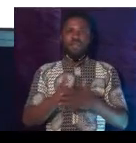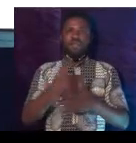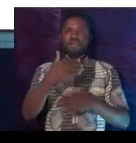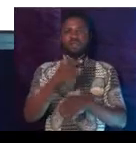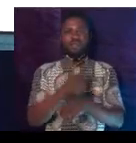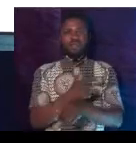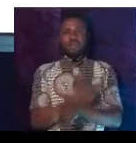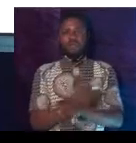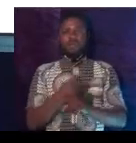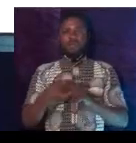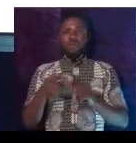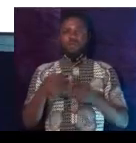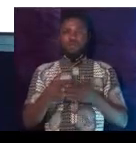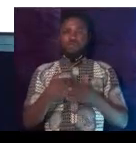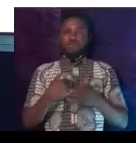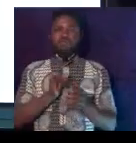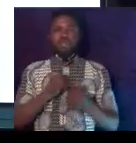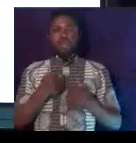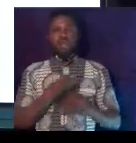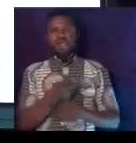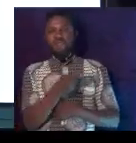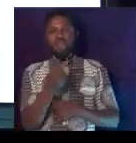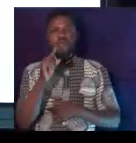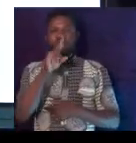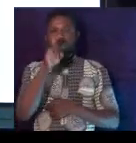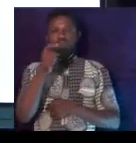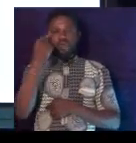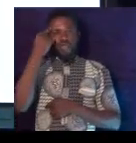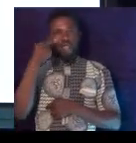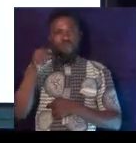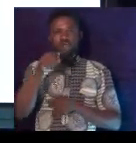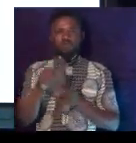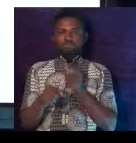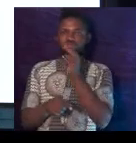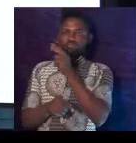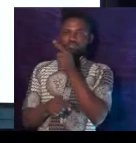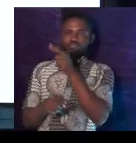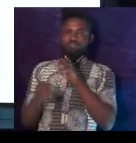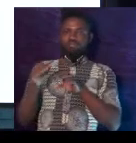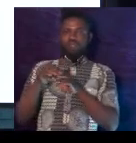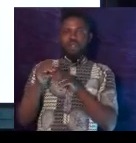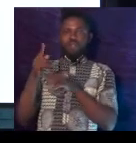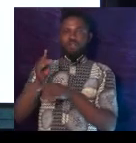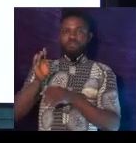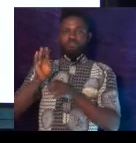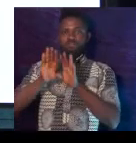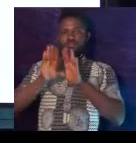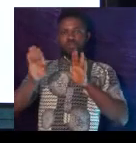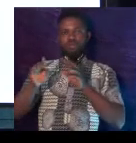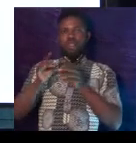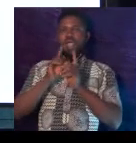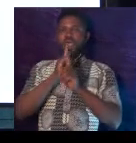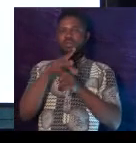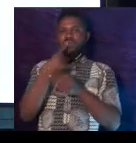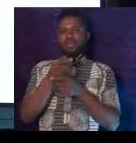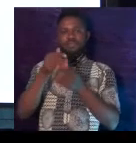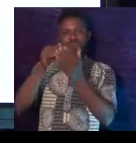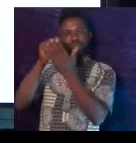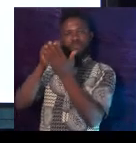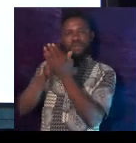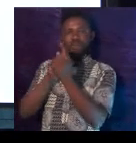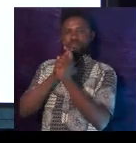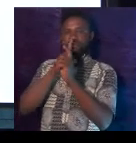next lesson. But before that, I have a few questions for you. Look at your screen, answer the